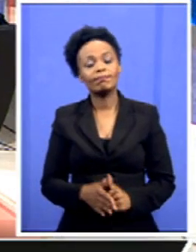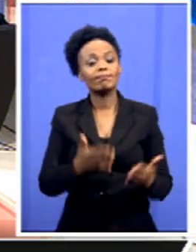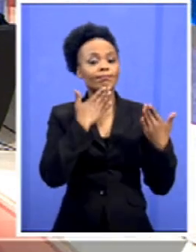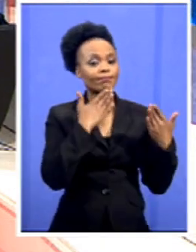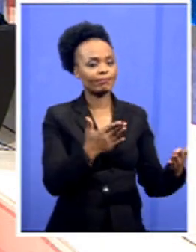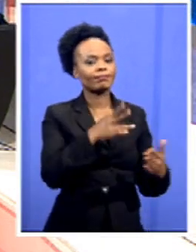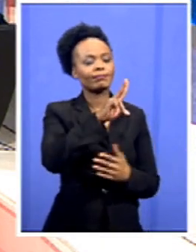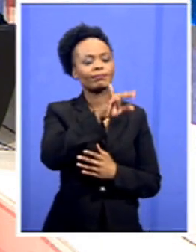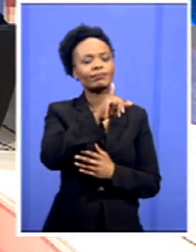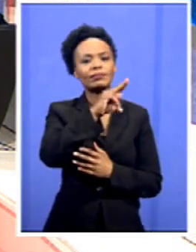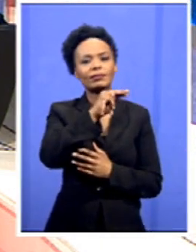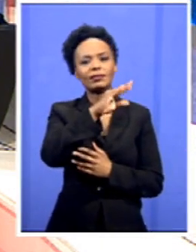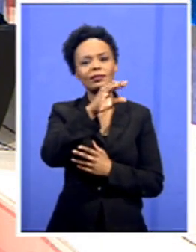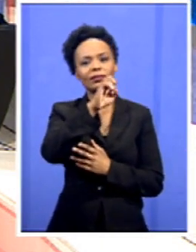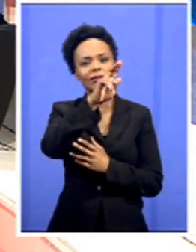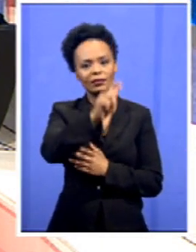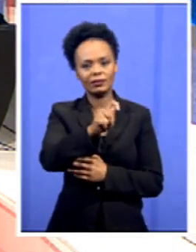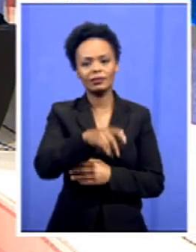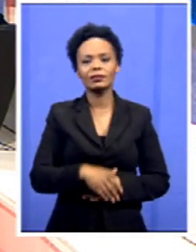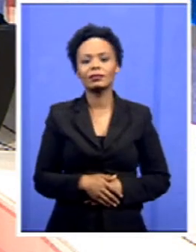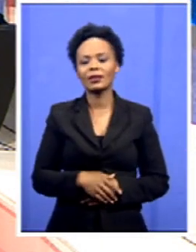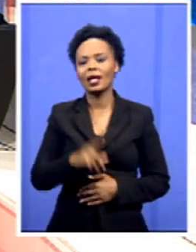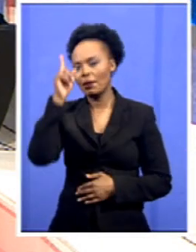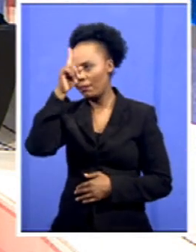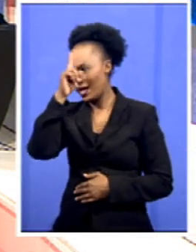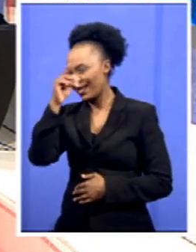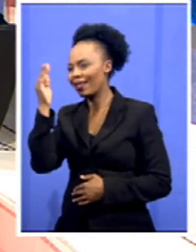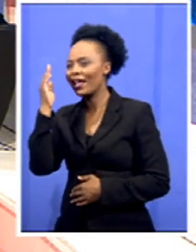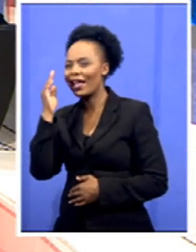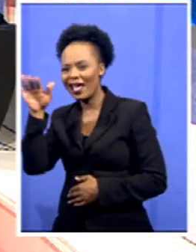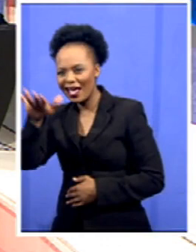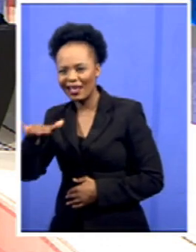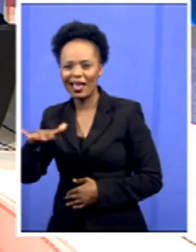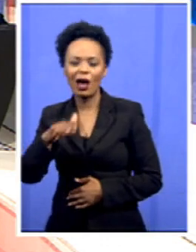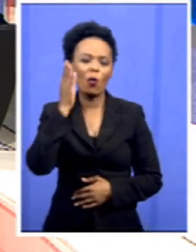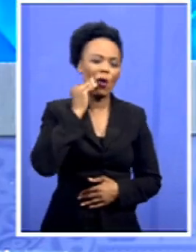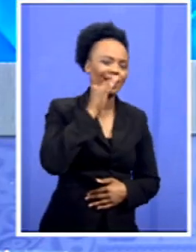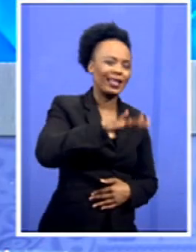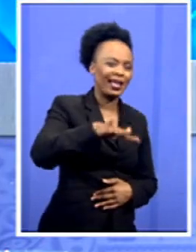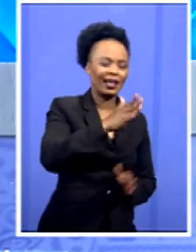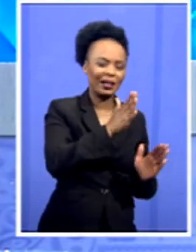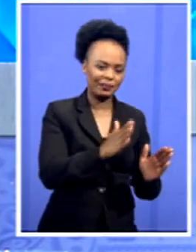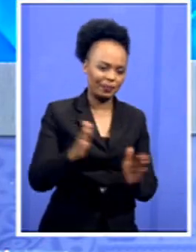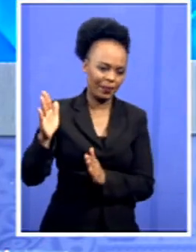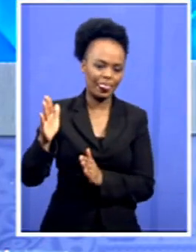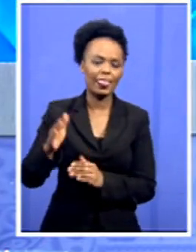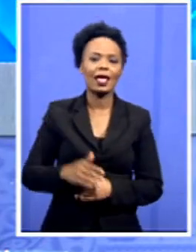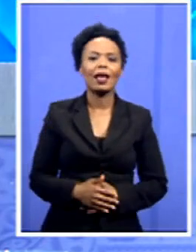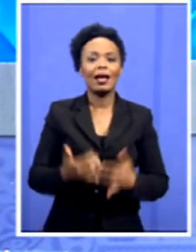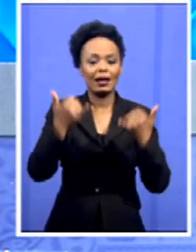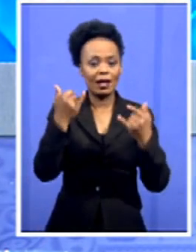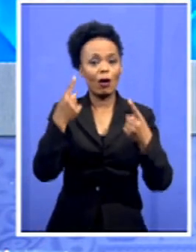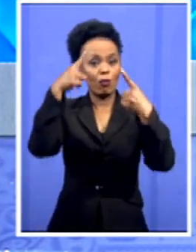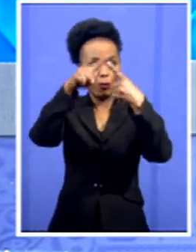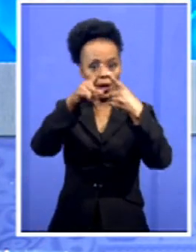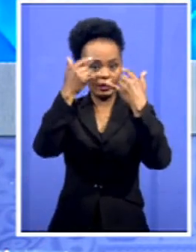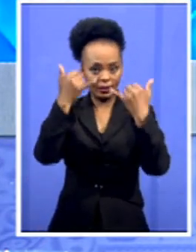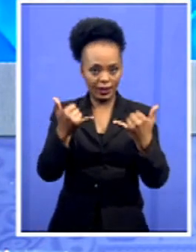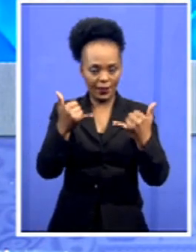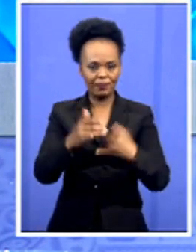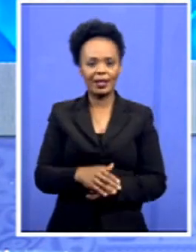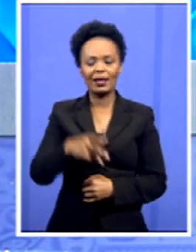we are past, that era of speaking of black areas and white areas. But the point is, and this is where we started, Peter,